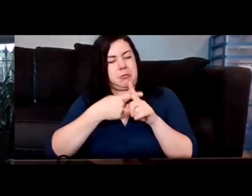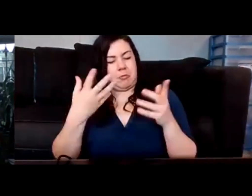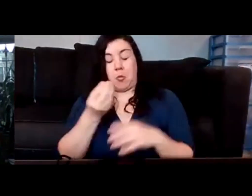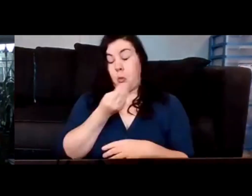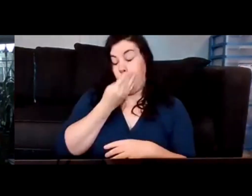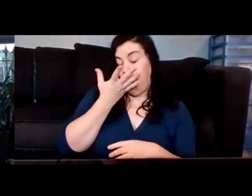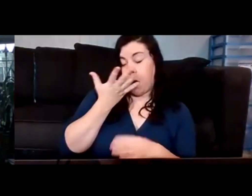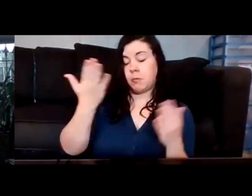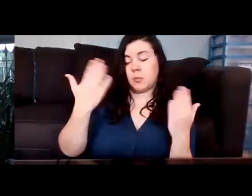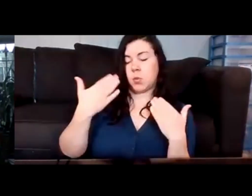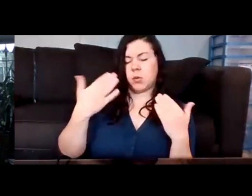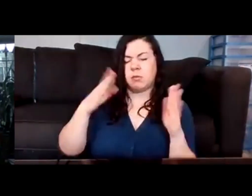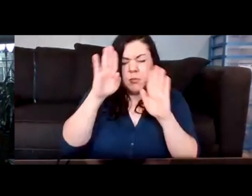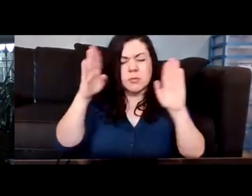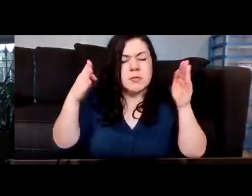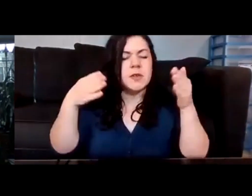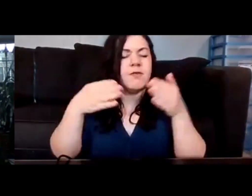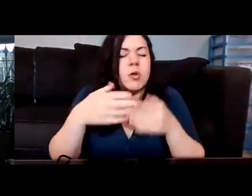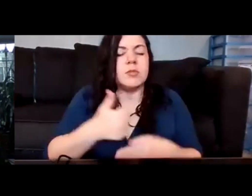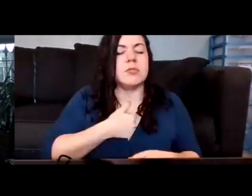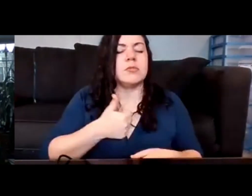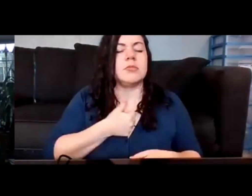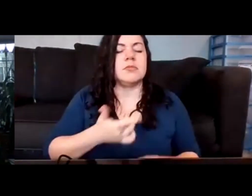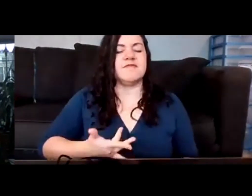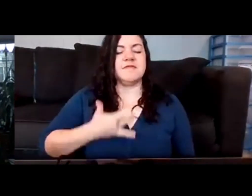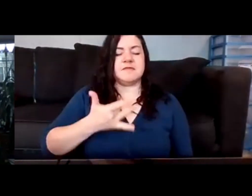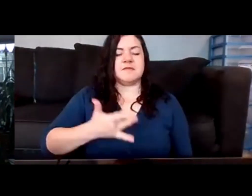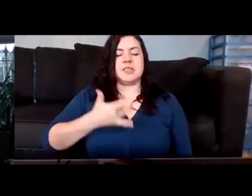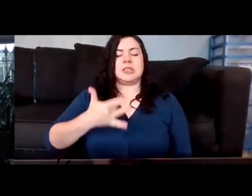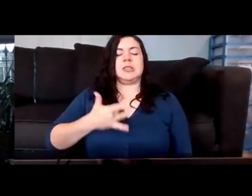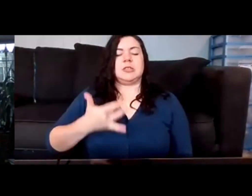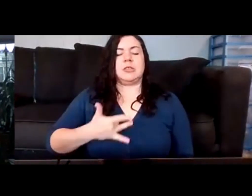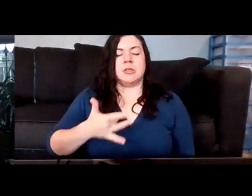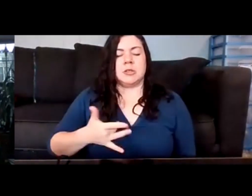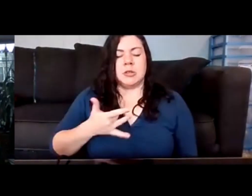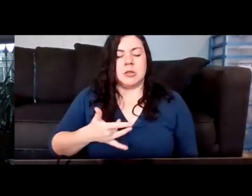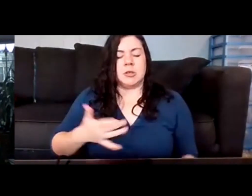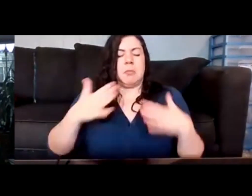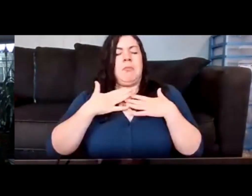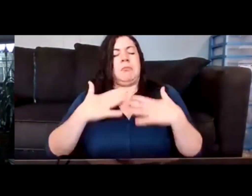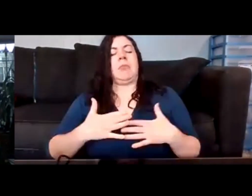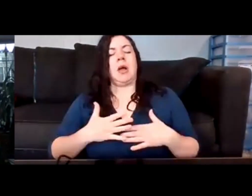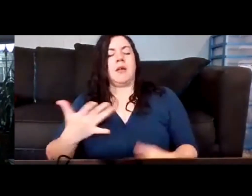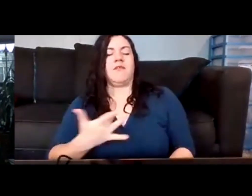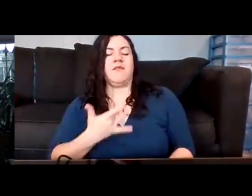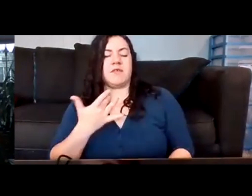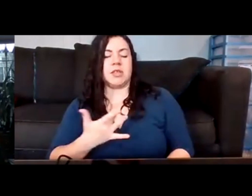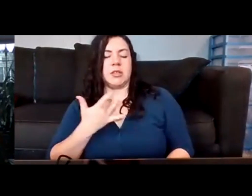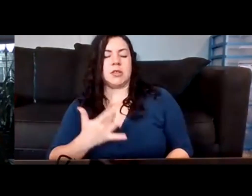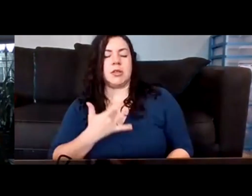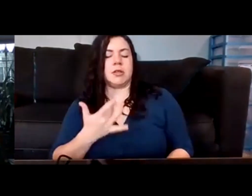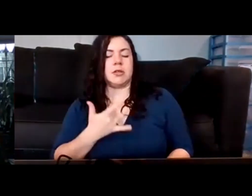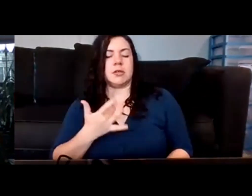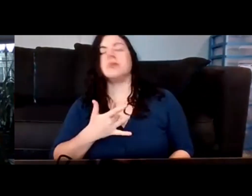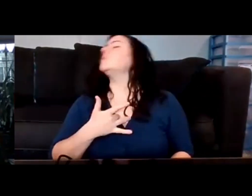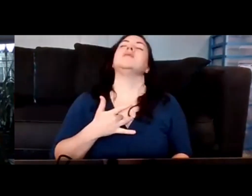And just paying close attention to yourself here, paying close attention to what you're feeling, and using the breath to feel a